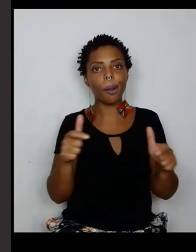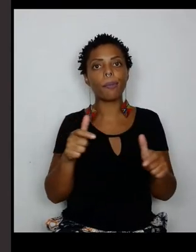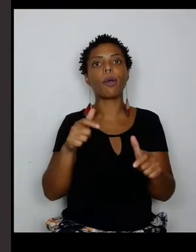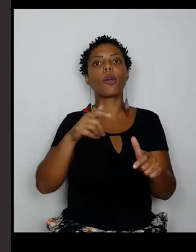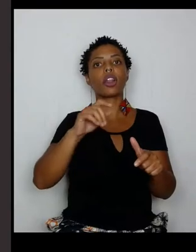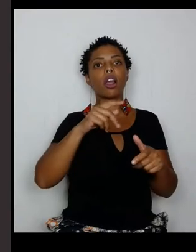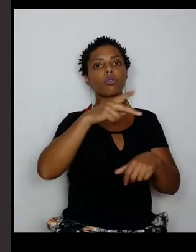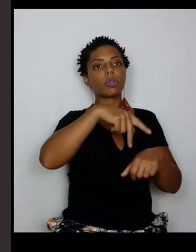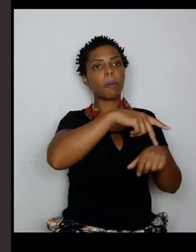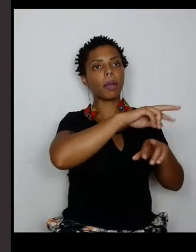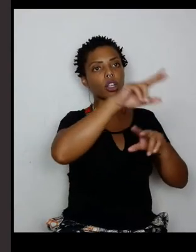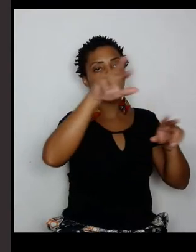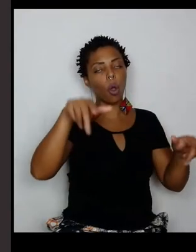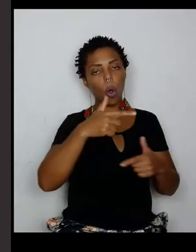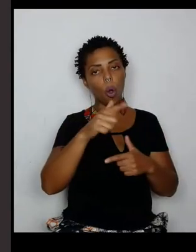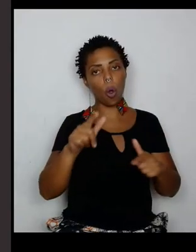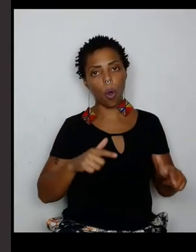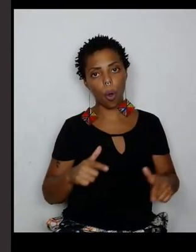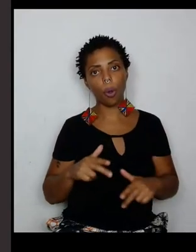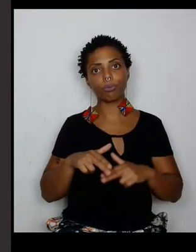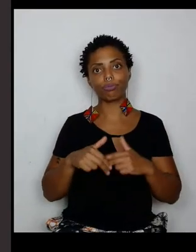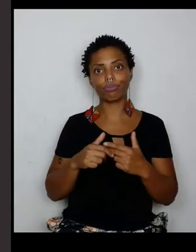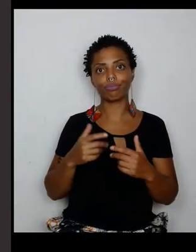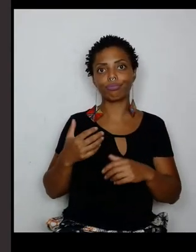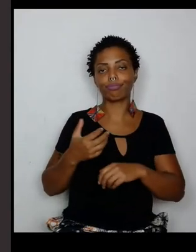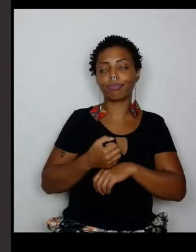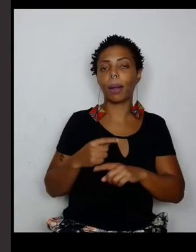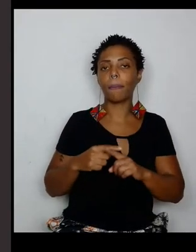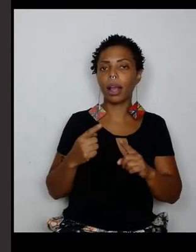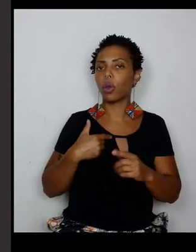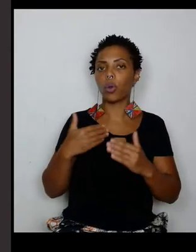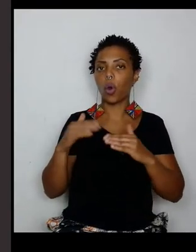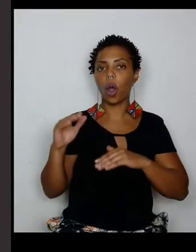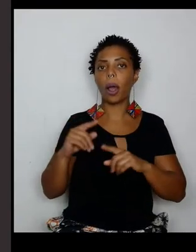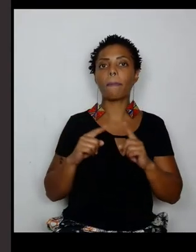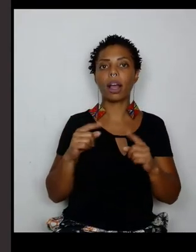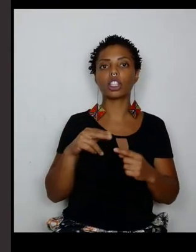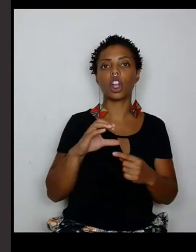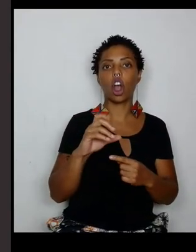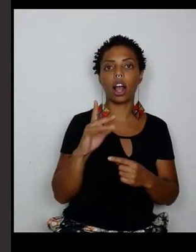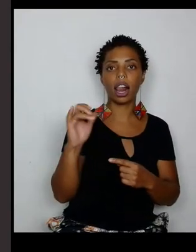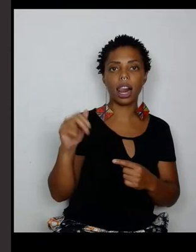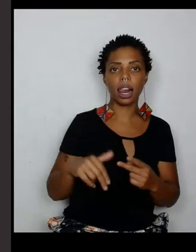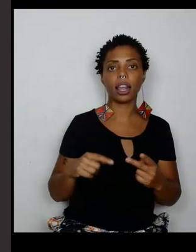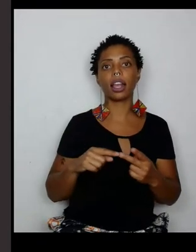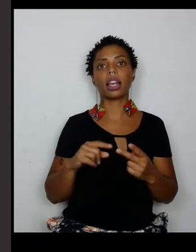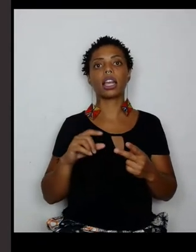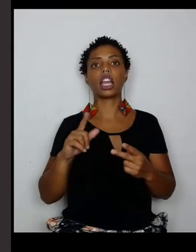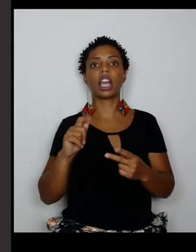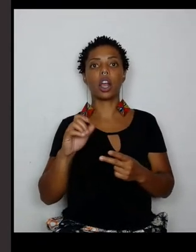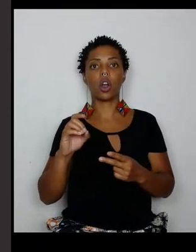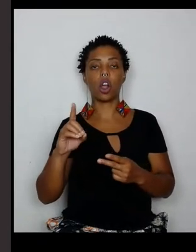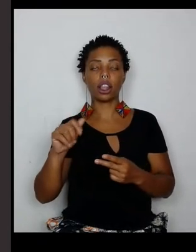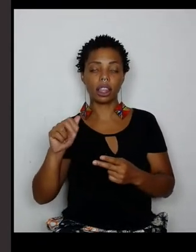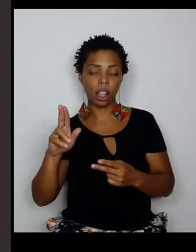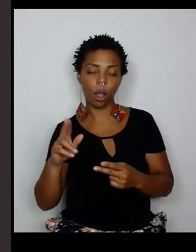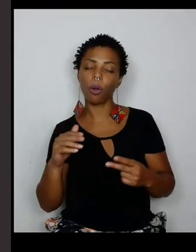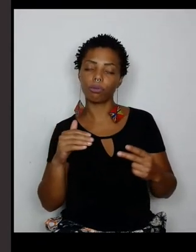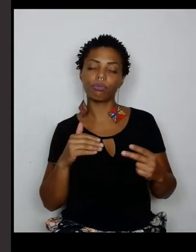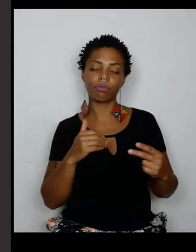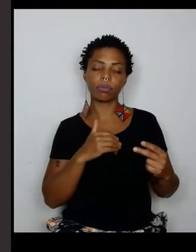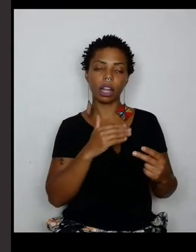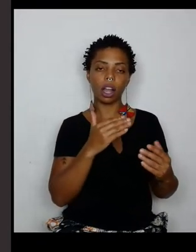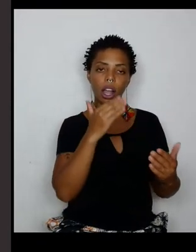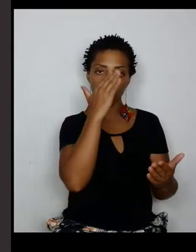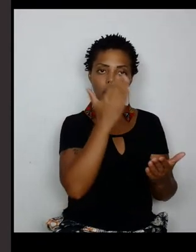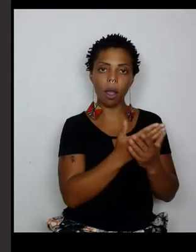solomon godeau were like me self-confident jewish new yorkers and so enjoyed a good argument at some point in the